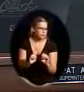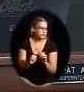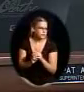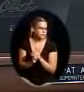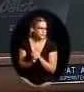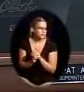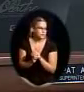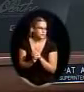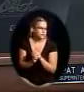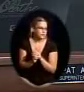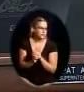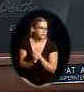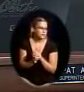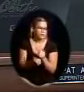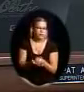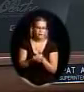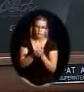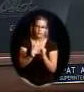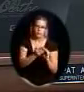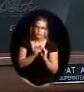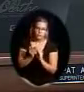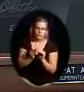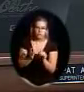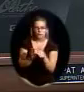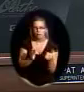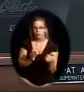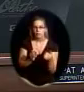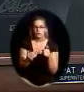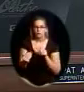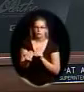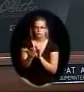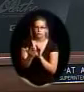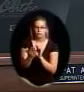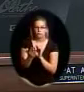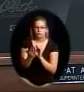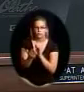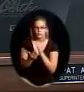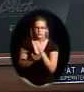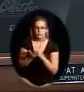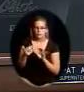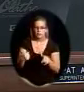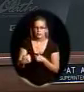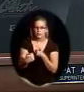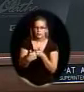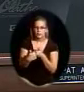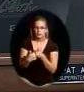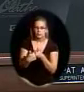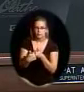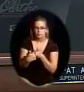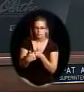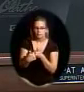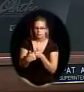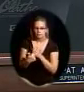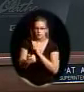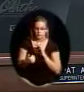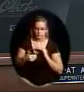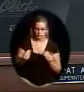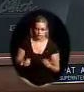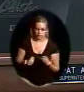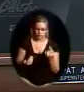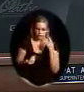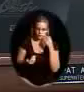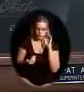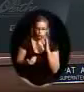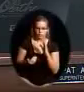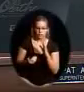in helping the community and others address some of these challenges. The staff here, I think, is going to